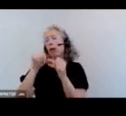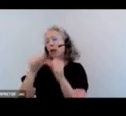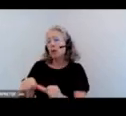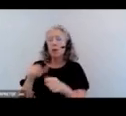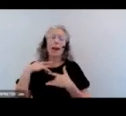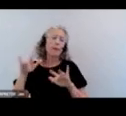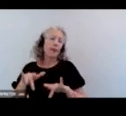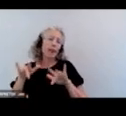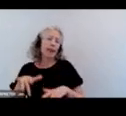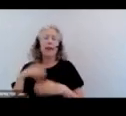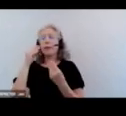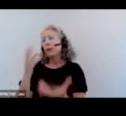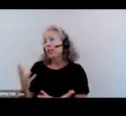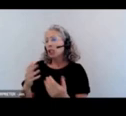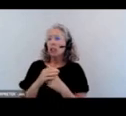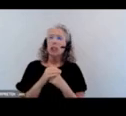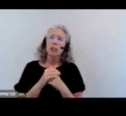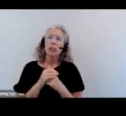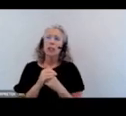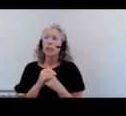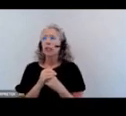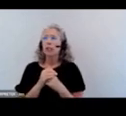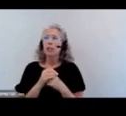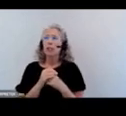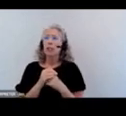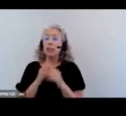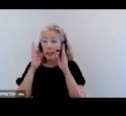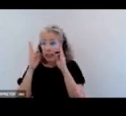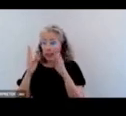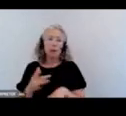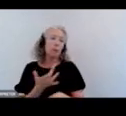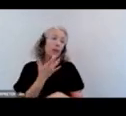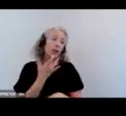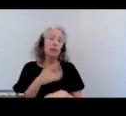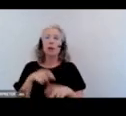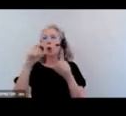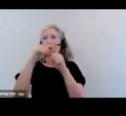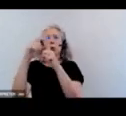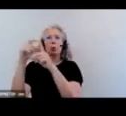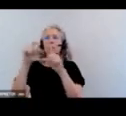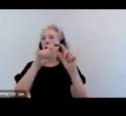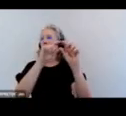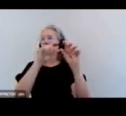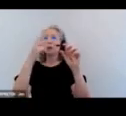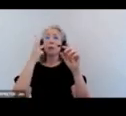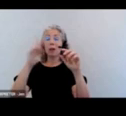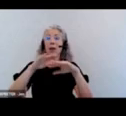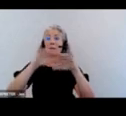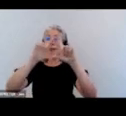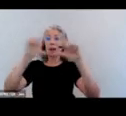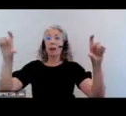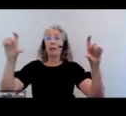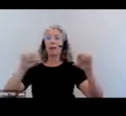empathy, information, attendant, being attentive, preferences, all words I have at the bottom of this slide.